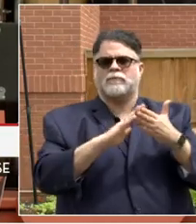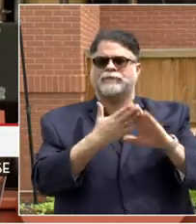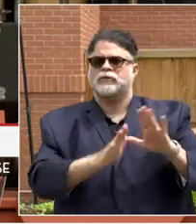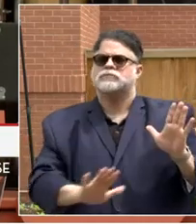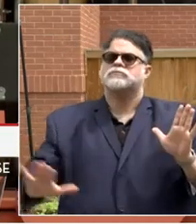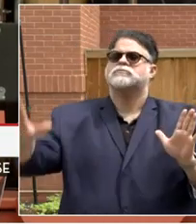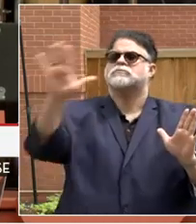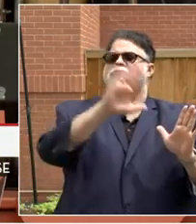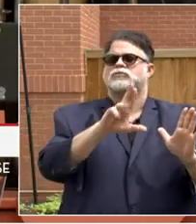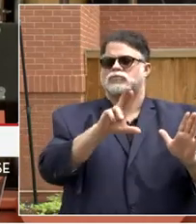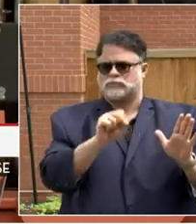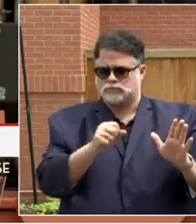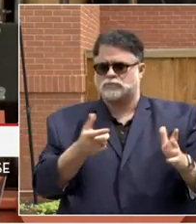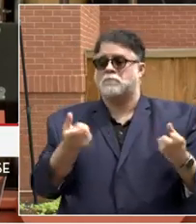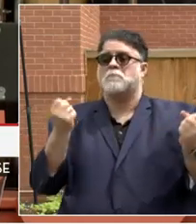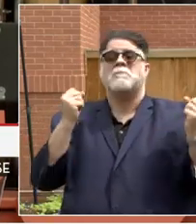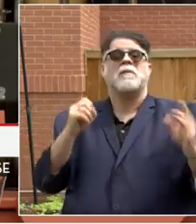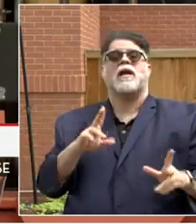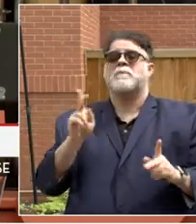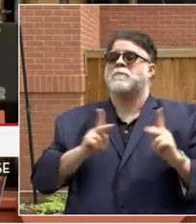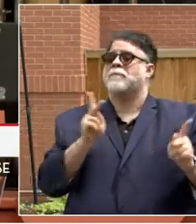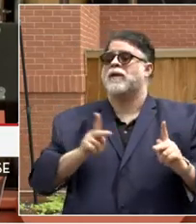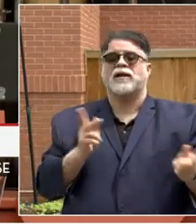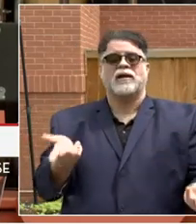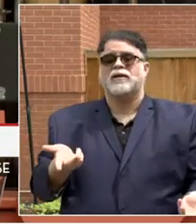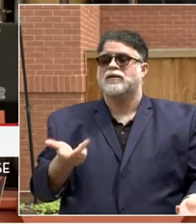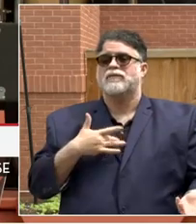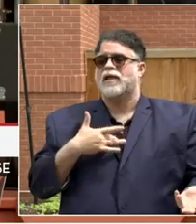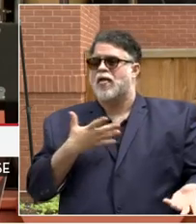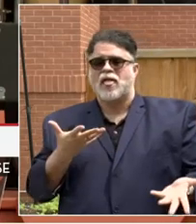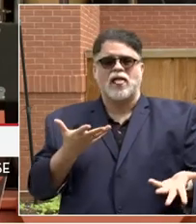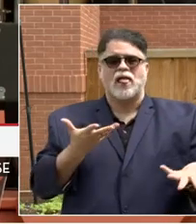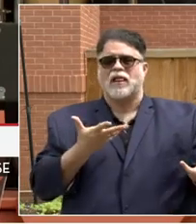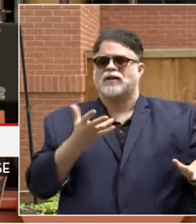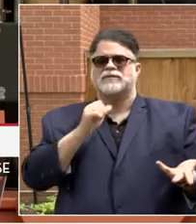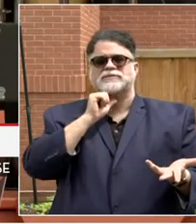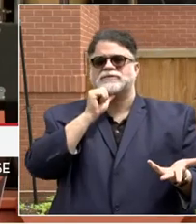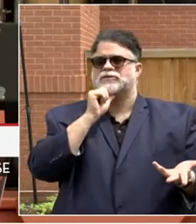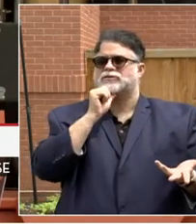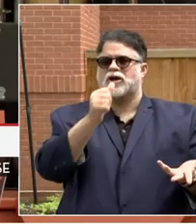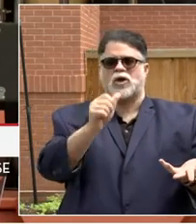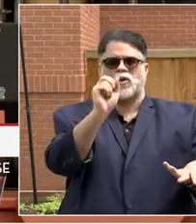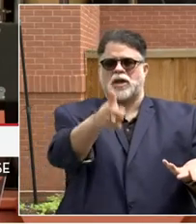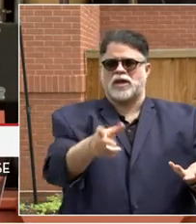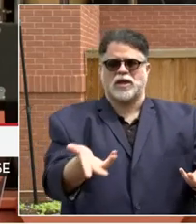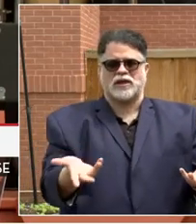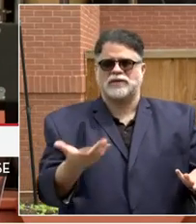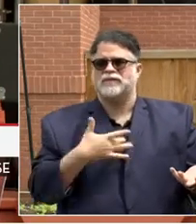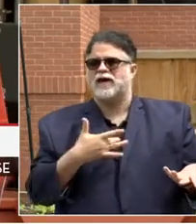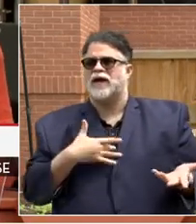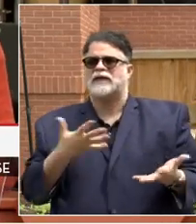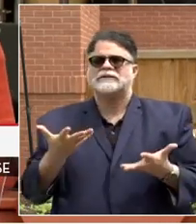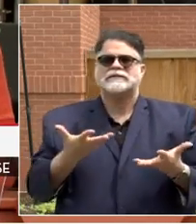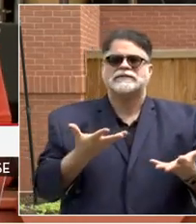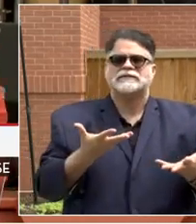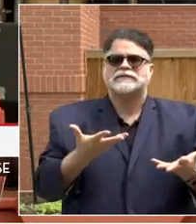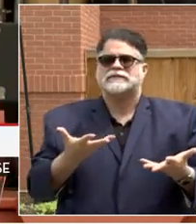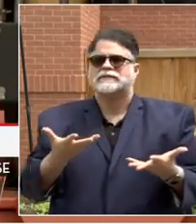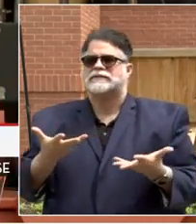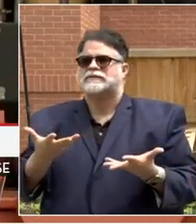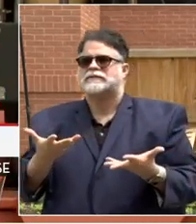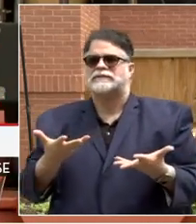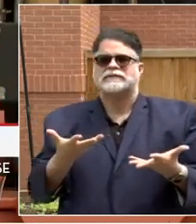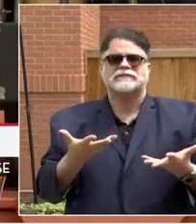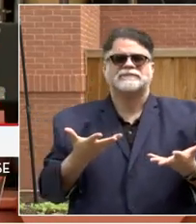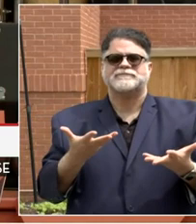not okay. And that doesn't mean that a doctor has told you or diagnosed you with some mental